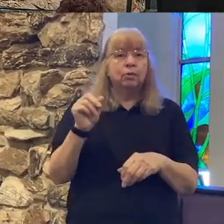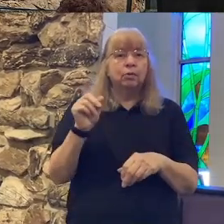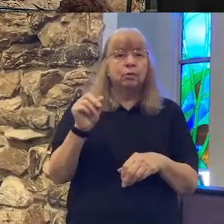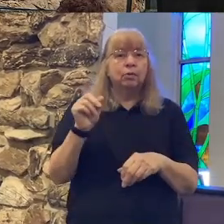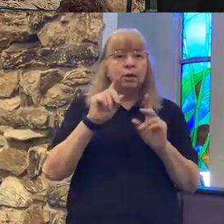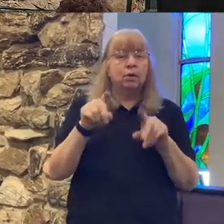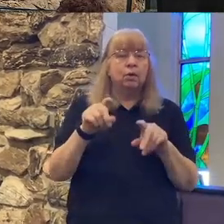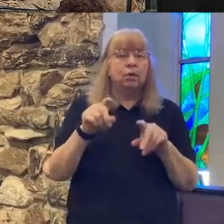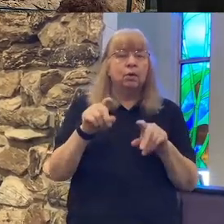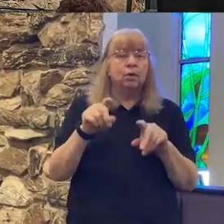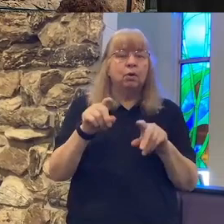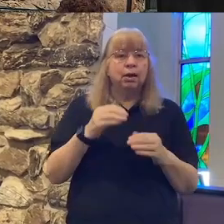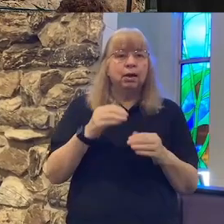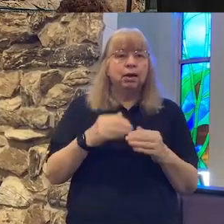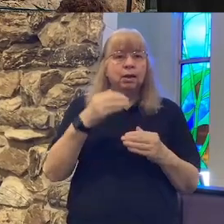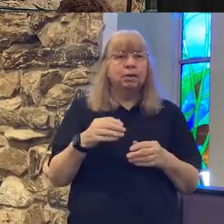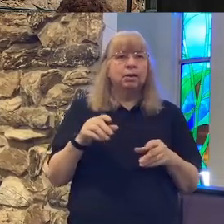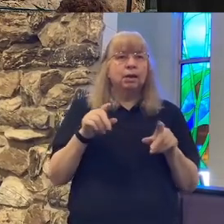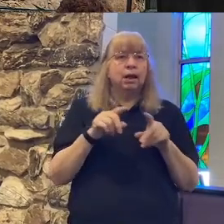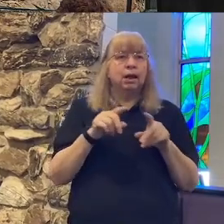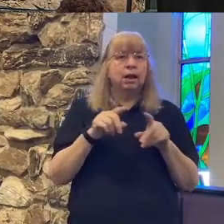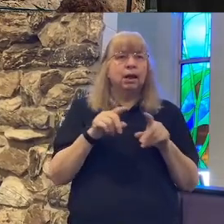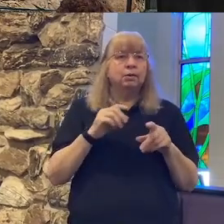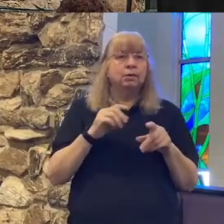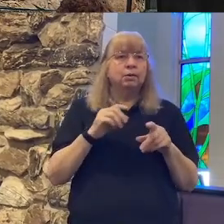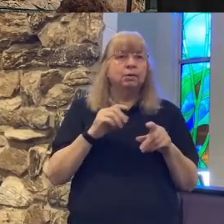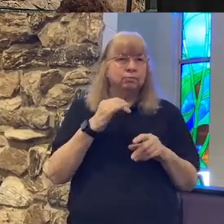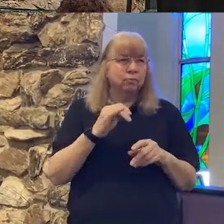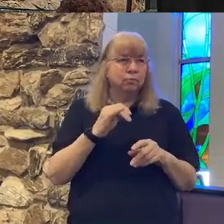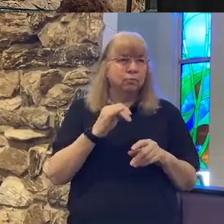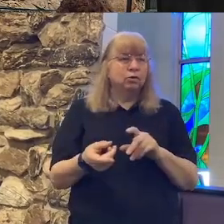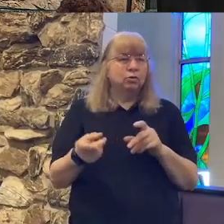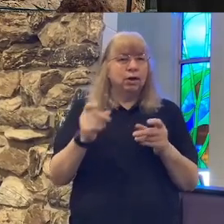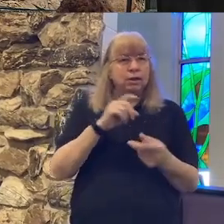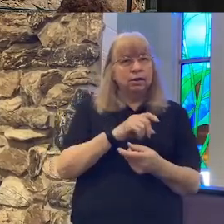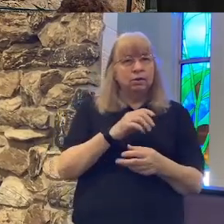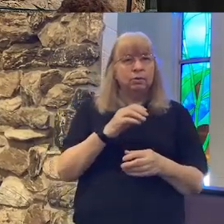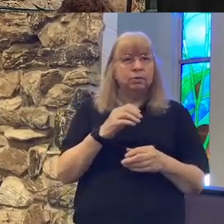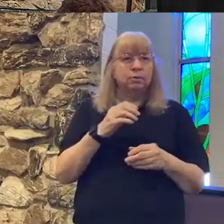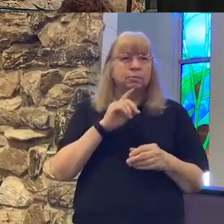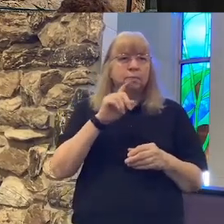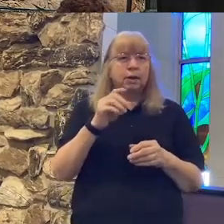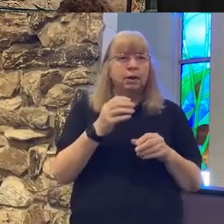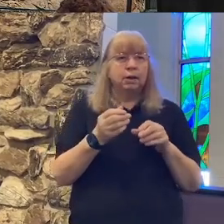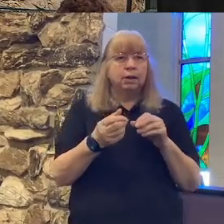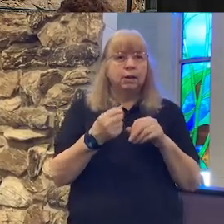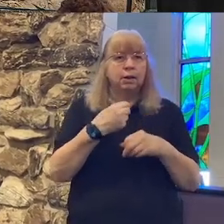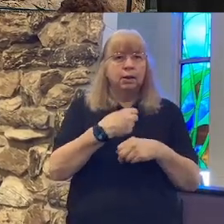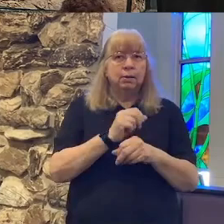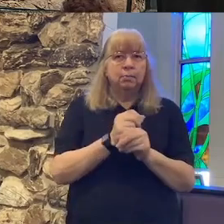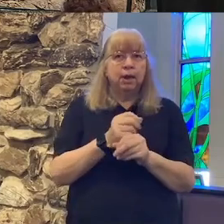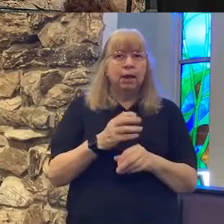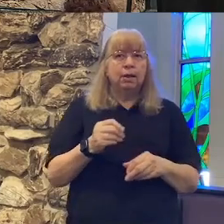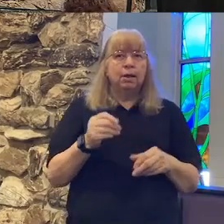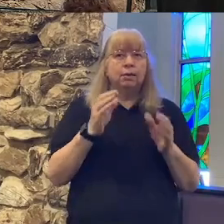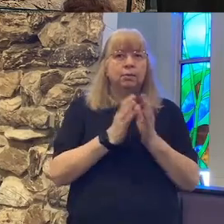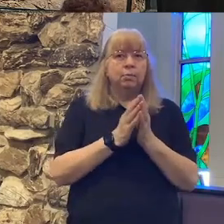next as well. So there's transitions that are being made. For those, that's the prayer request for